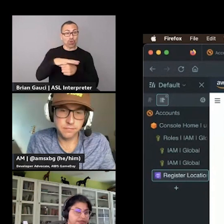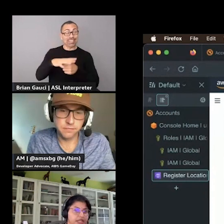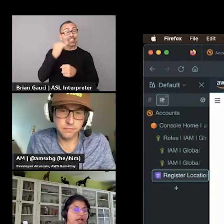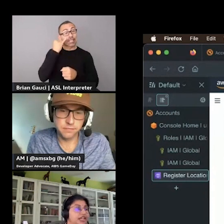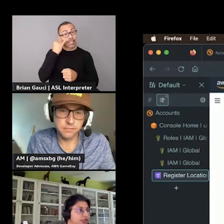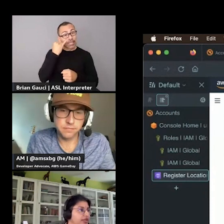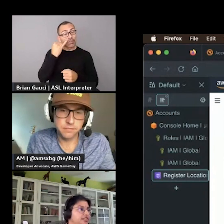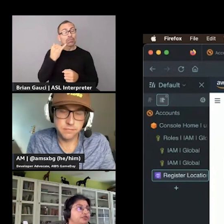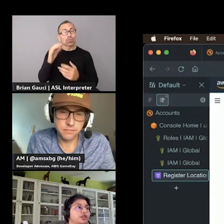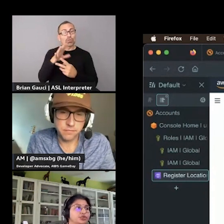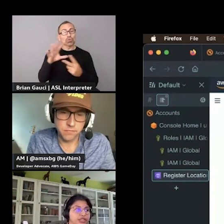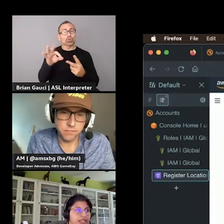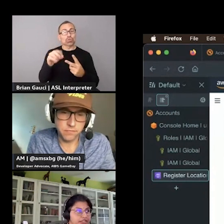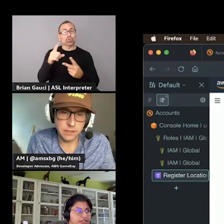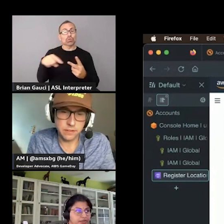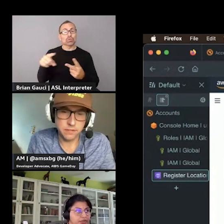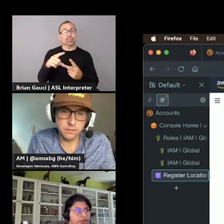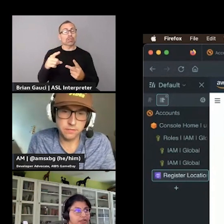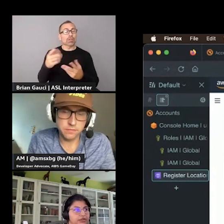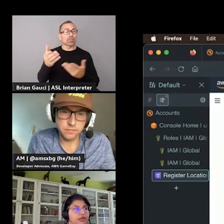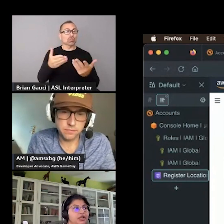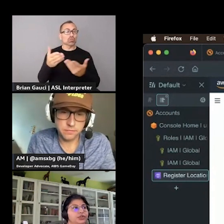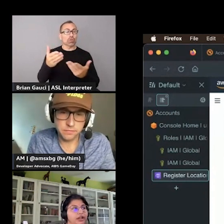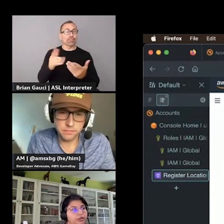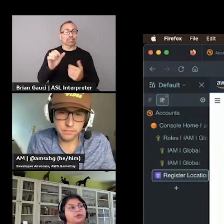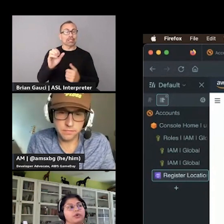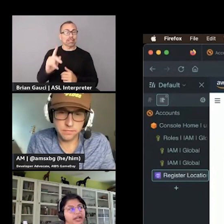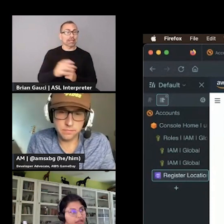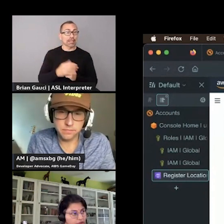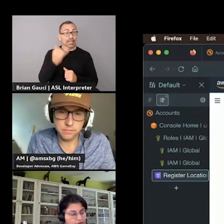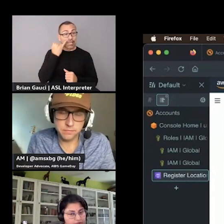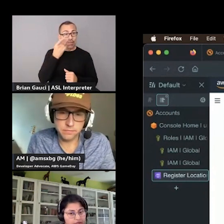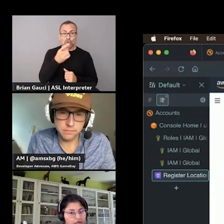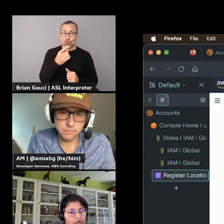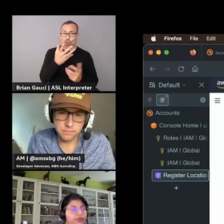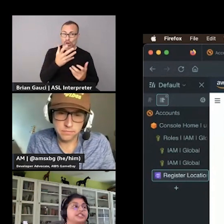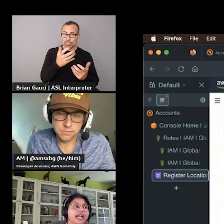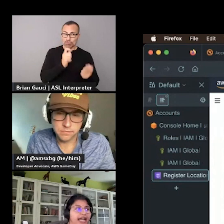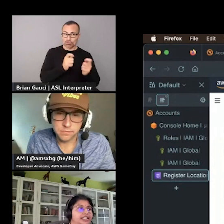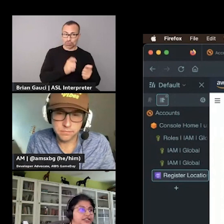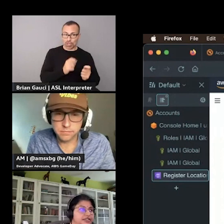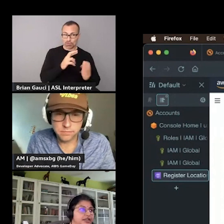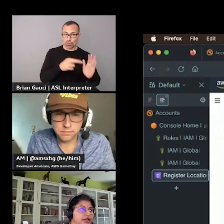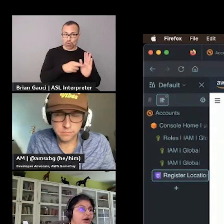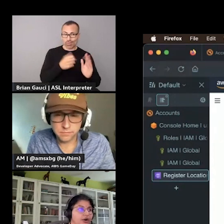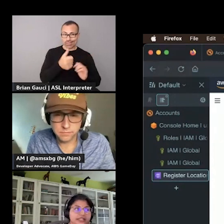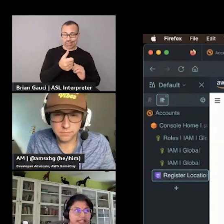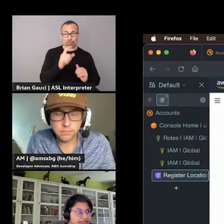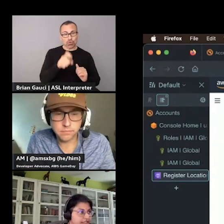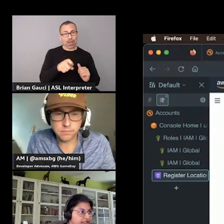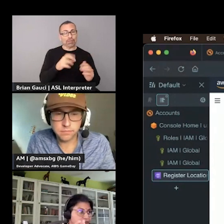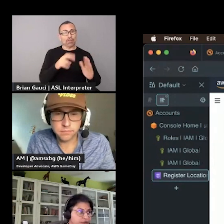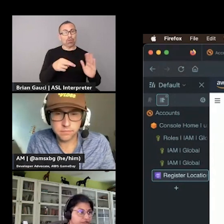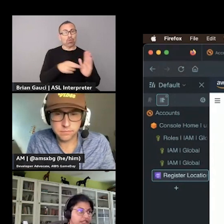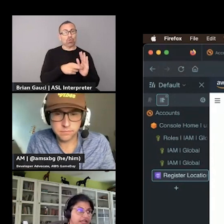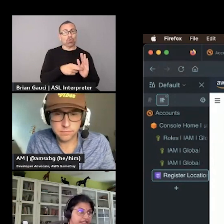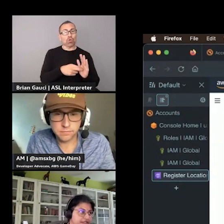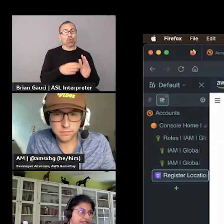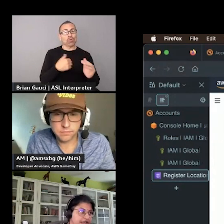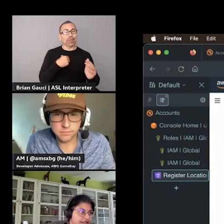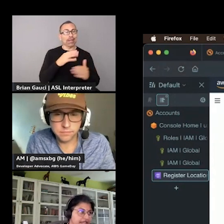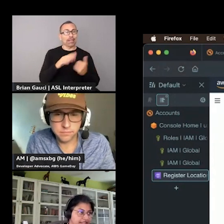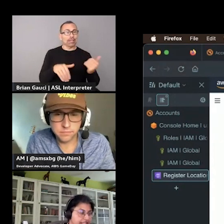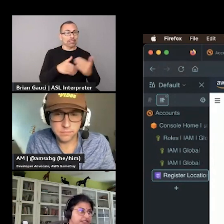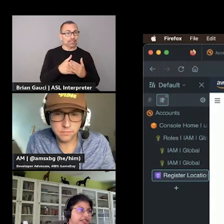role. Otherwise, if you are choosing a custom role, you have to provide a role which has all the S3 put star,